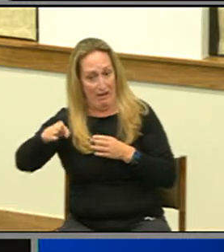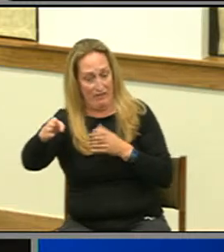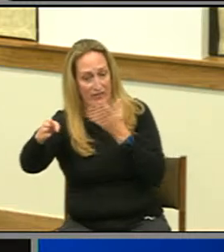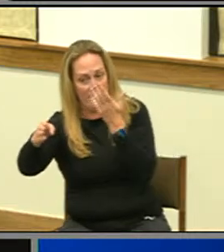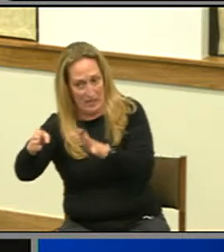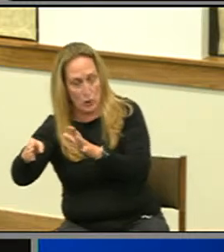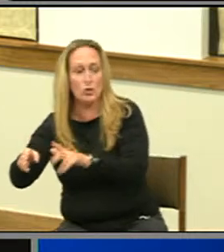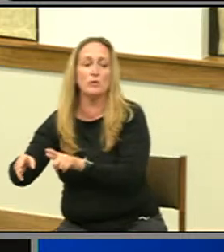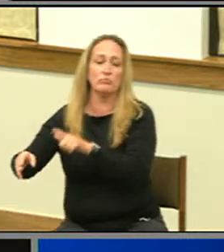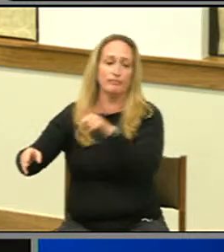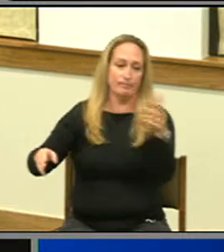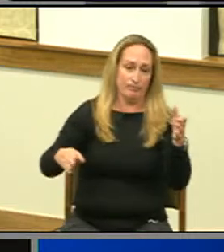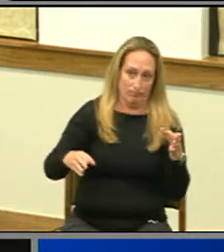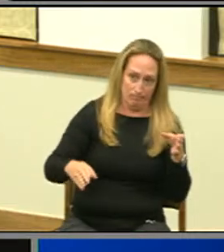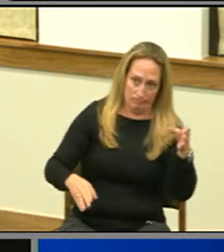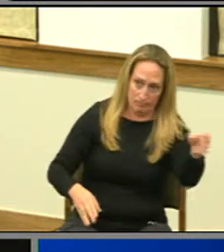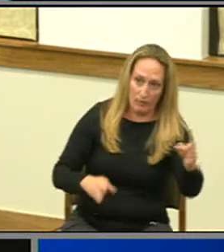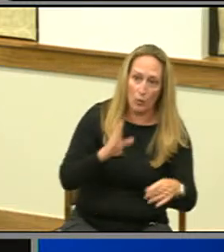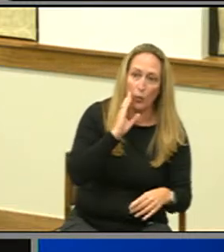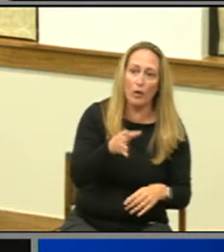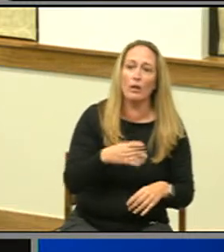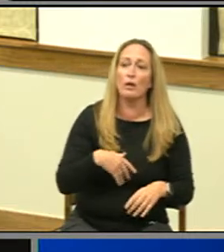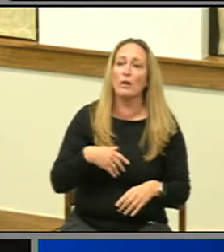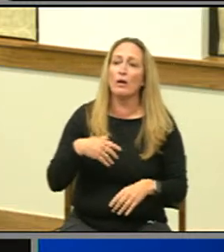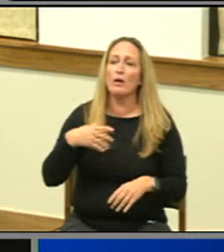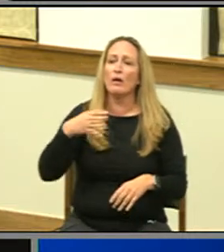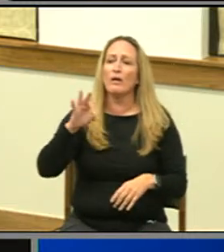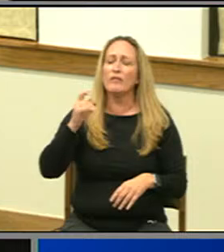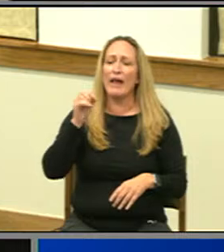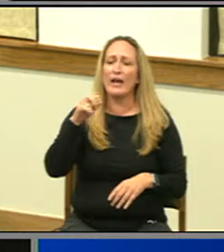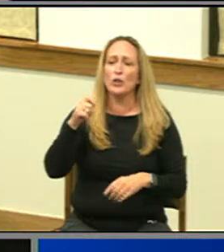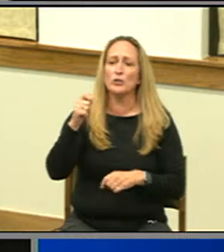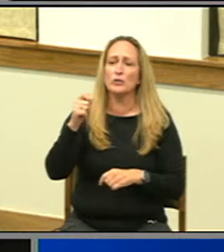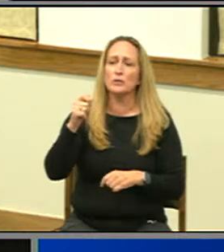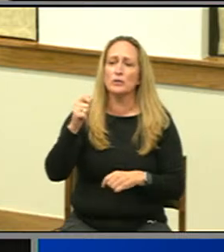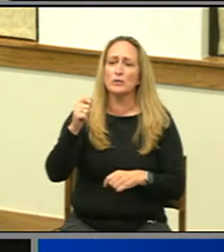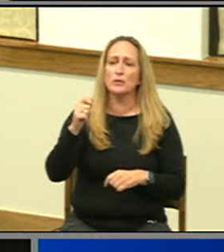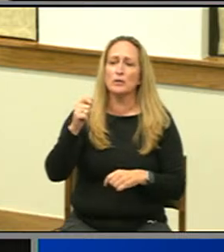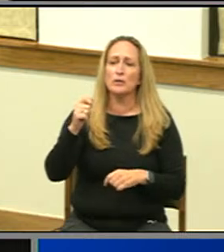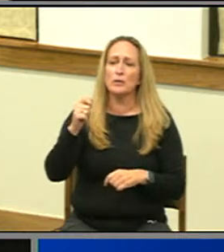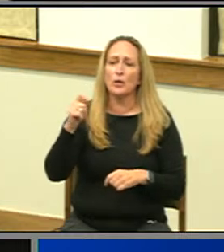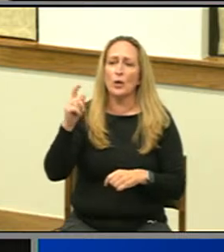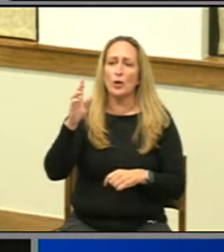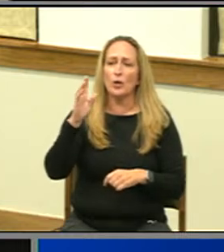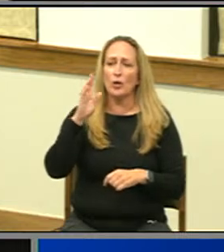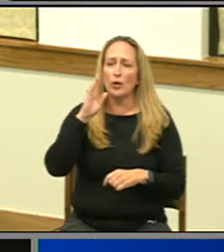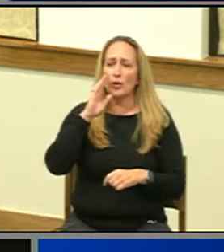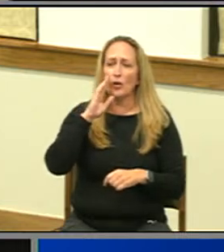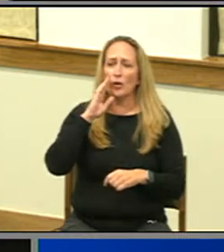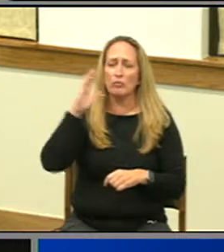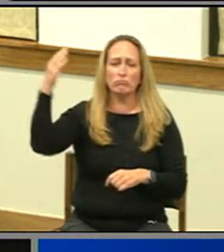time. And flaggers will be provided where required.